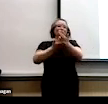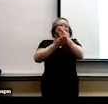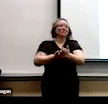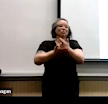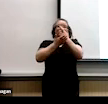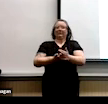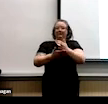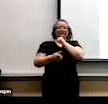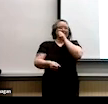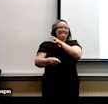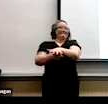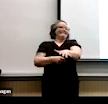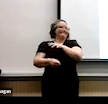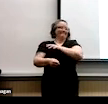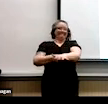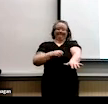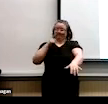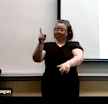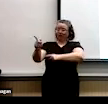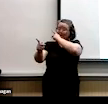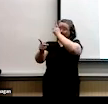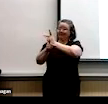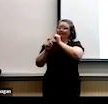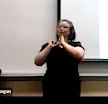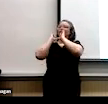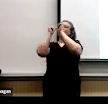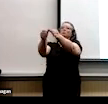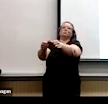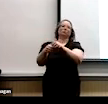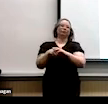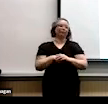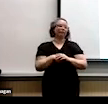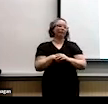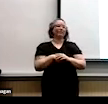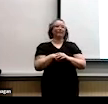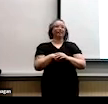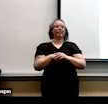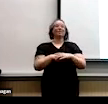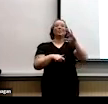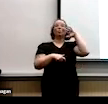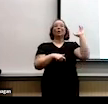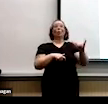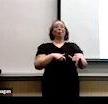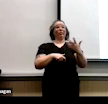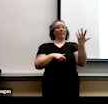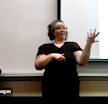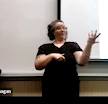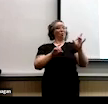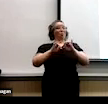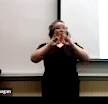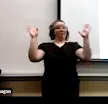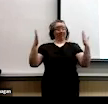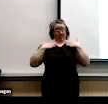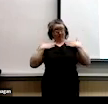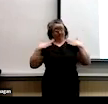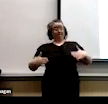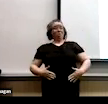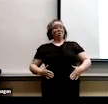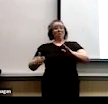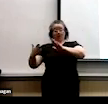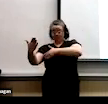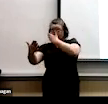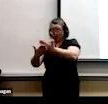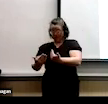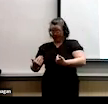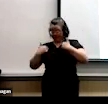forever. Adult bodies experience adult medical challenges, and so that's a reality that we have to deal with as well. And it may